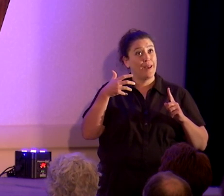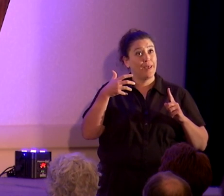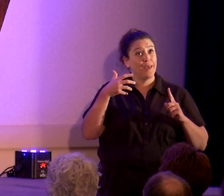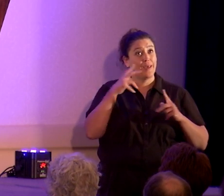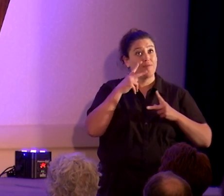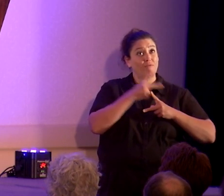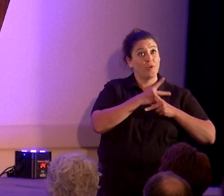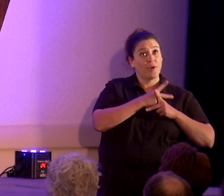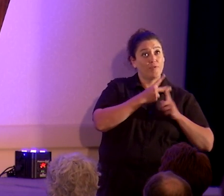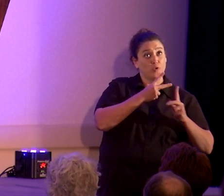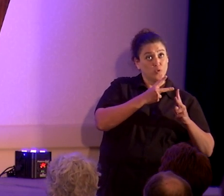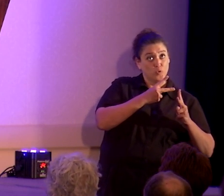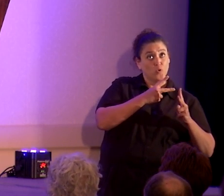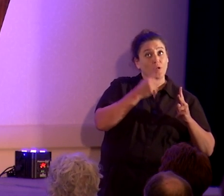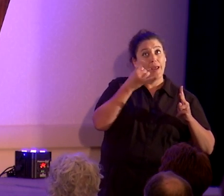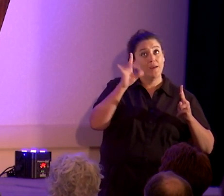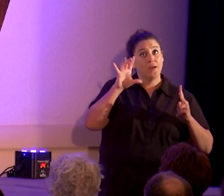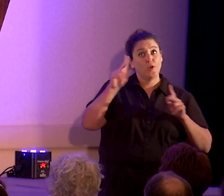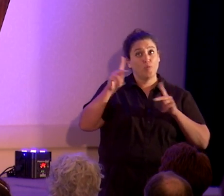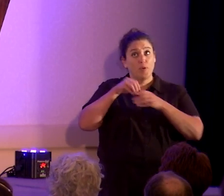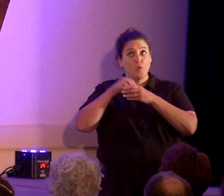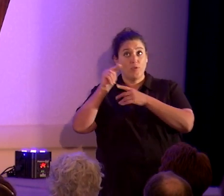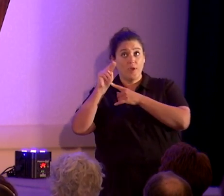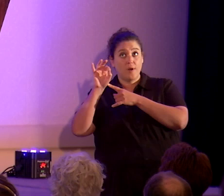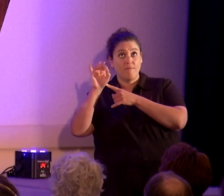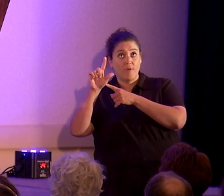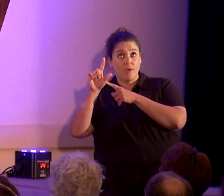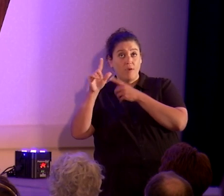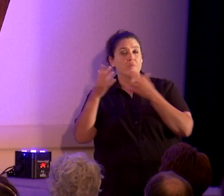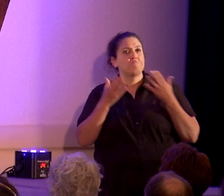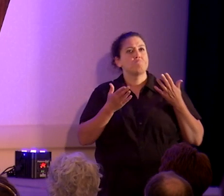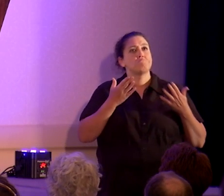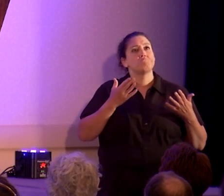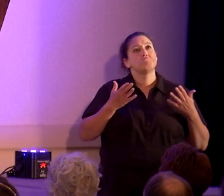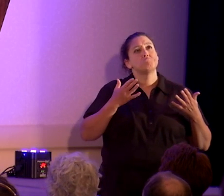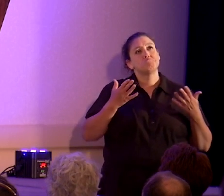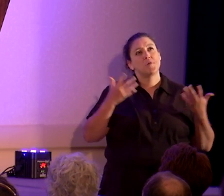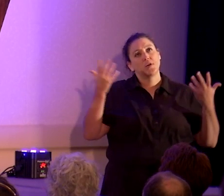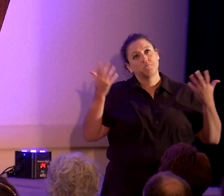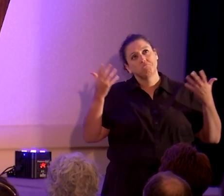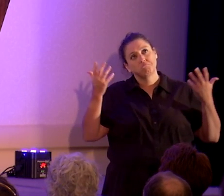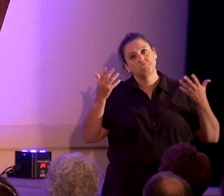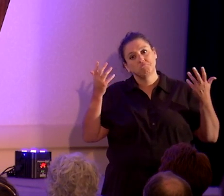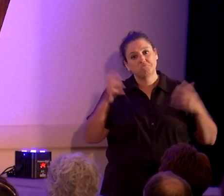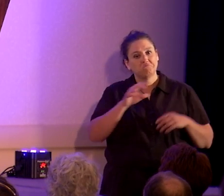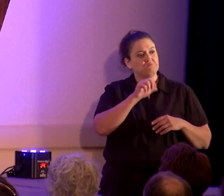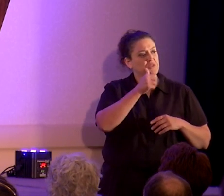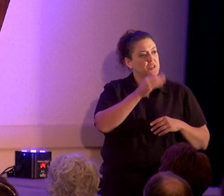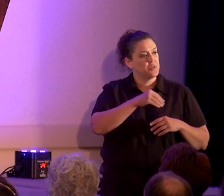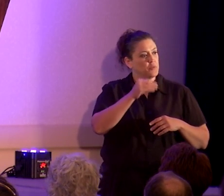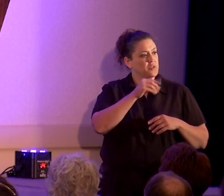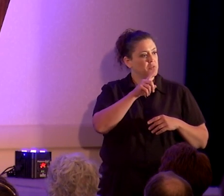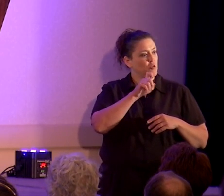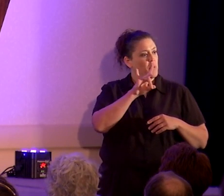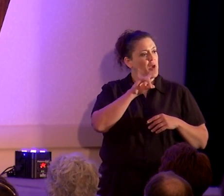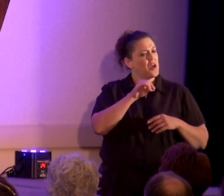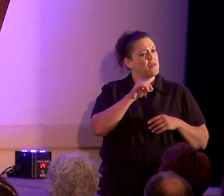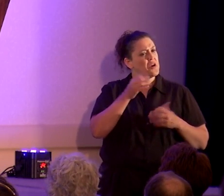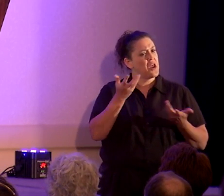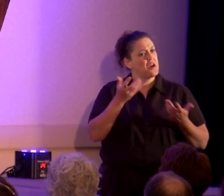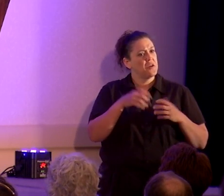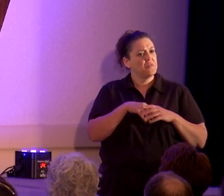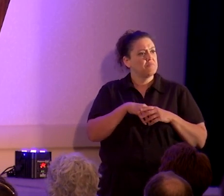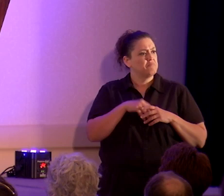say there's 1,800 people in the NFL. I'd say probably maybe 10%, so 180 guys. I'd say